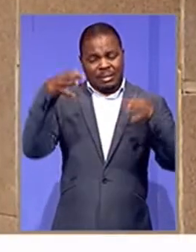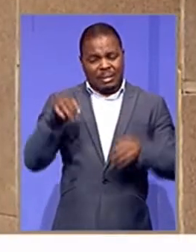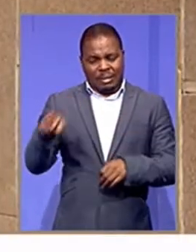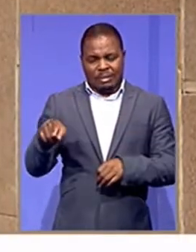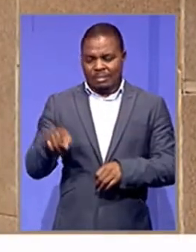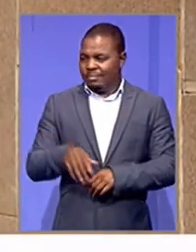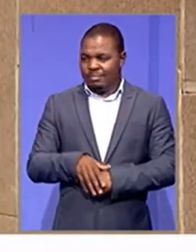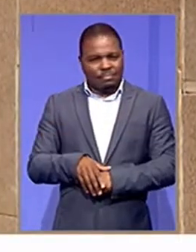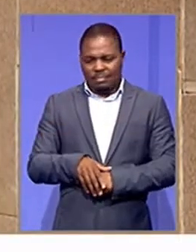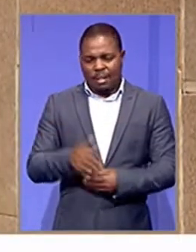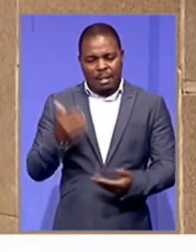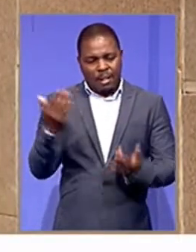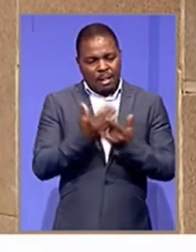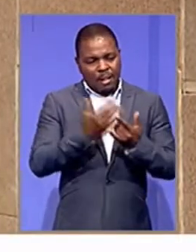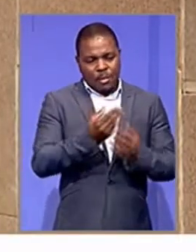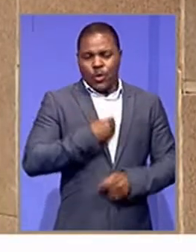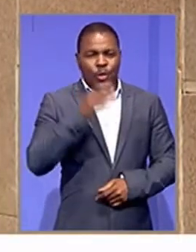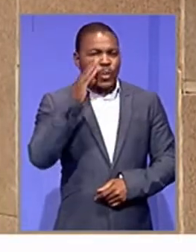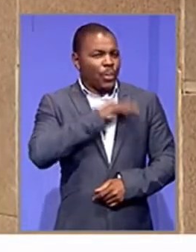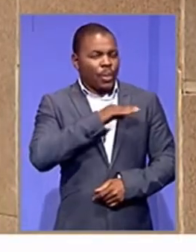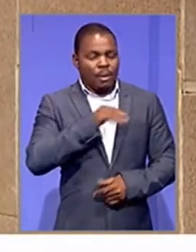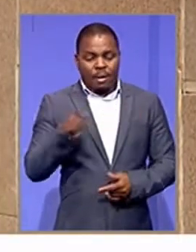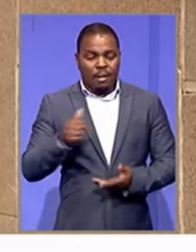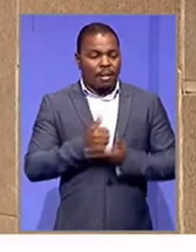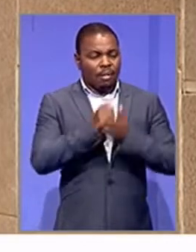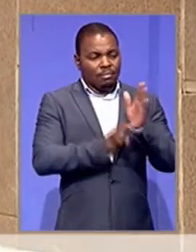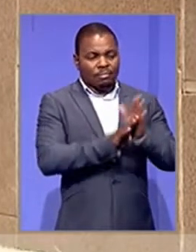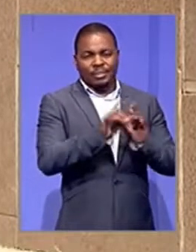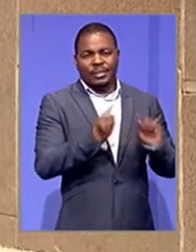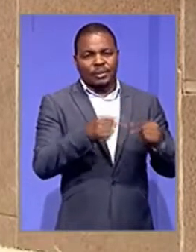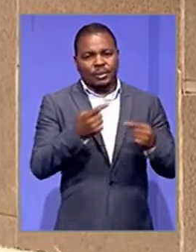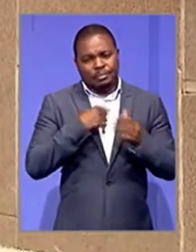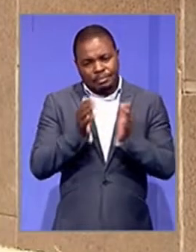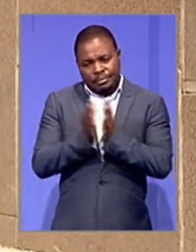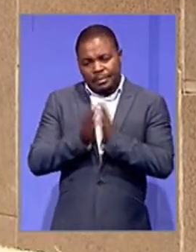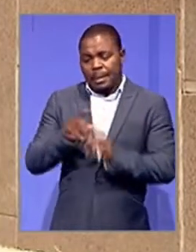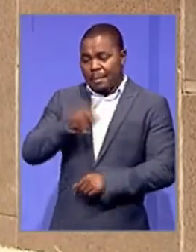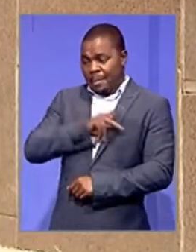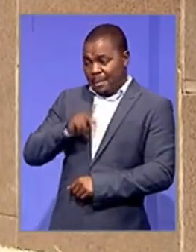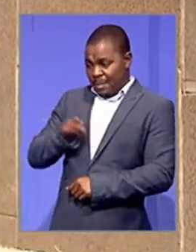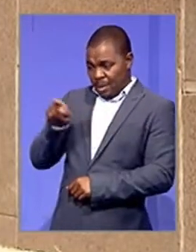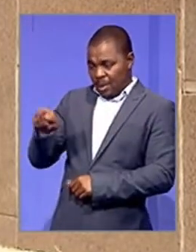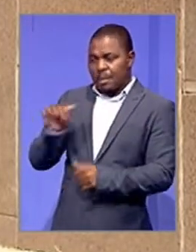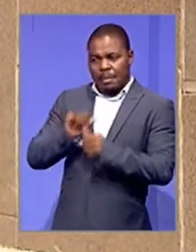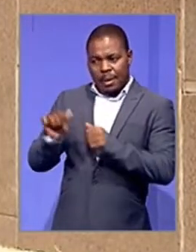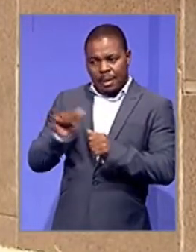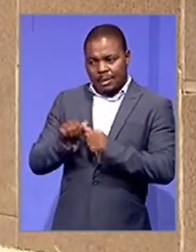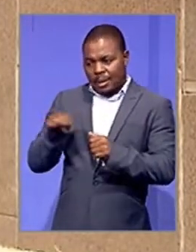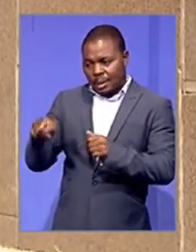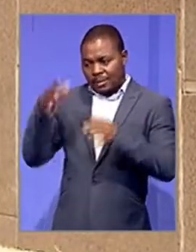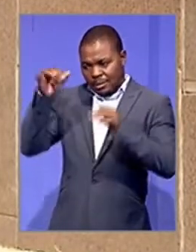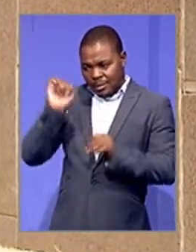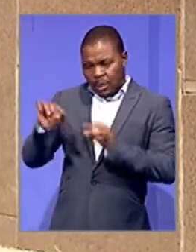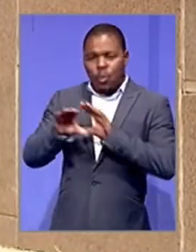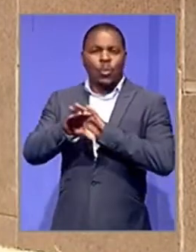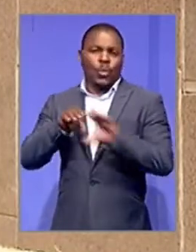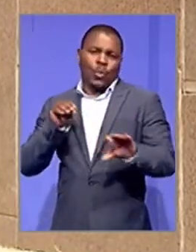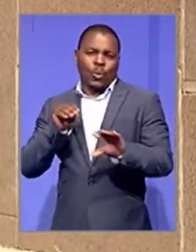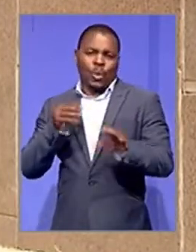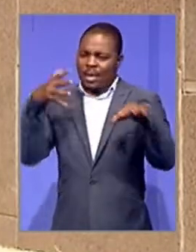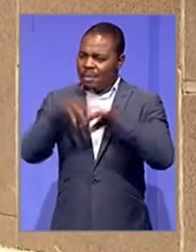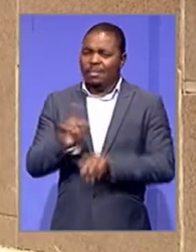qeto e sa tlo thusa batjha ha eno tsodisa batjha pele rona re kgothaletsa mo primary hore a khutlise qeto ena na eska